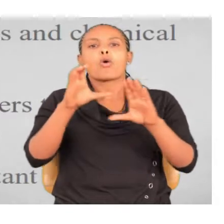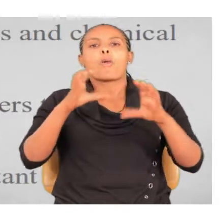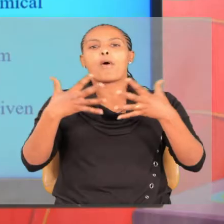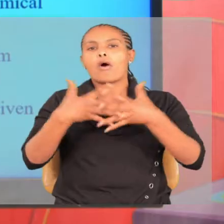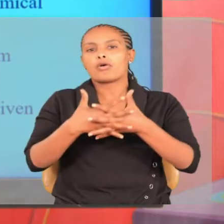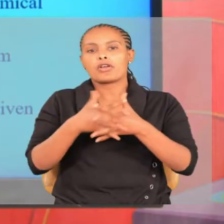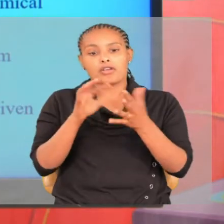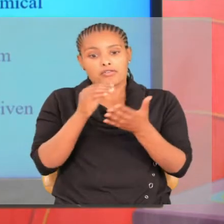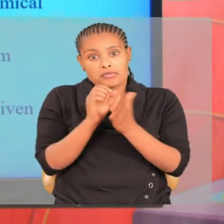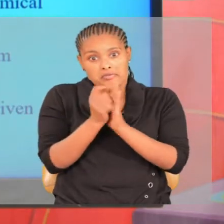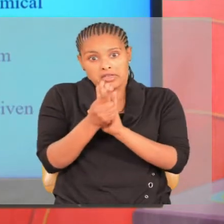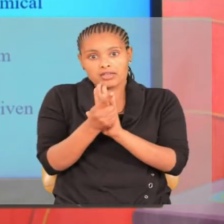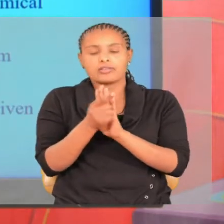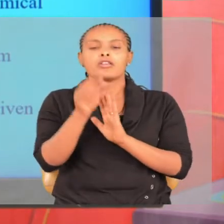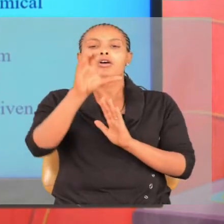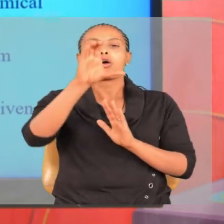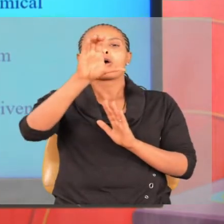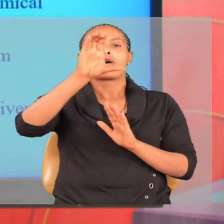take water,